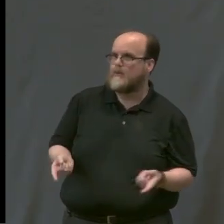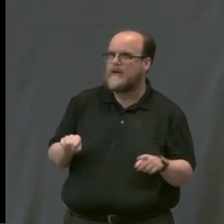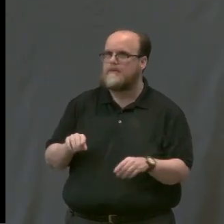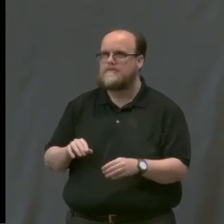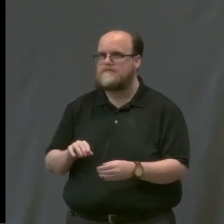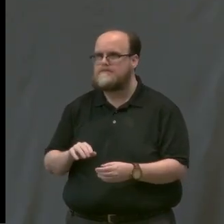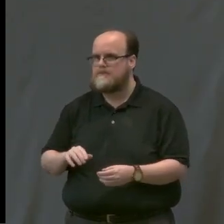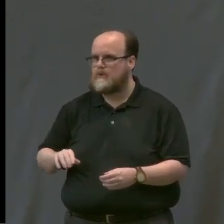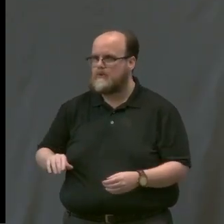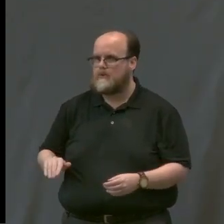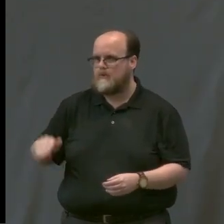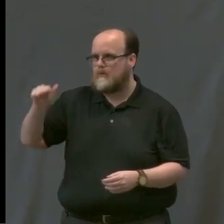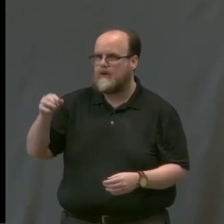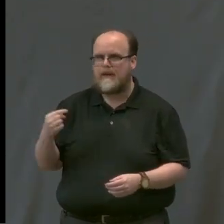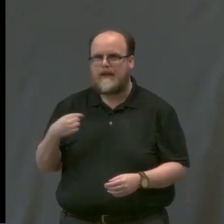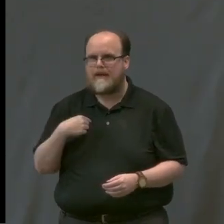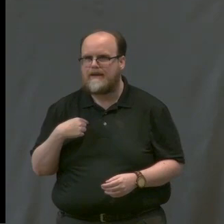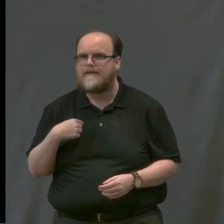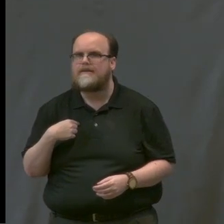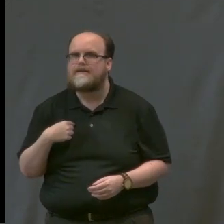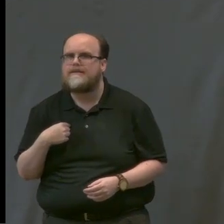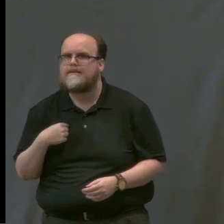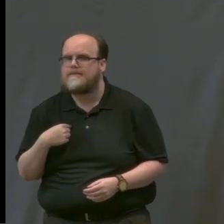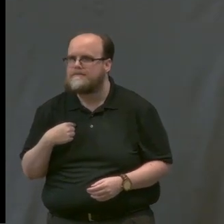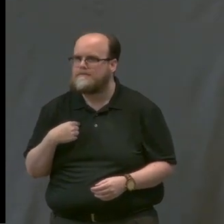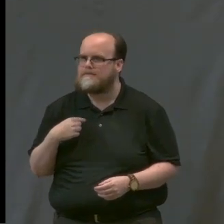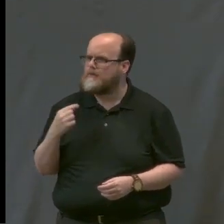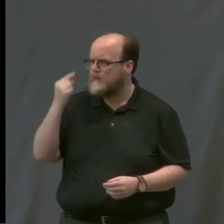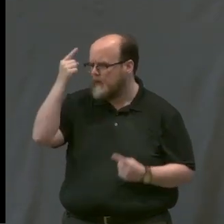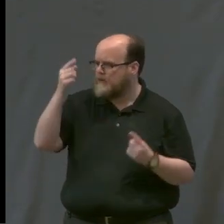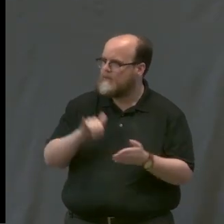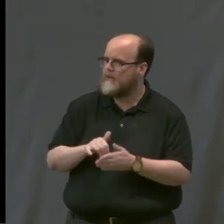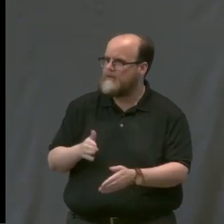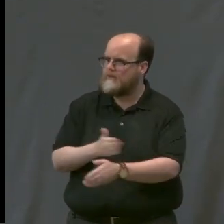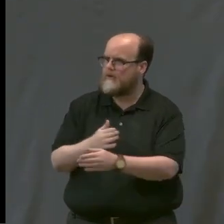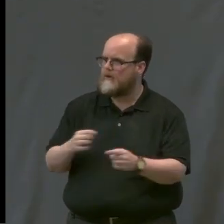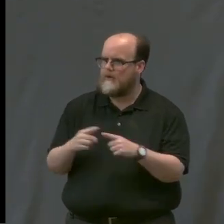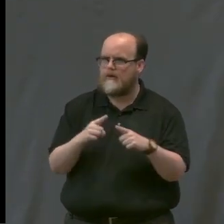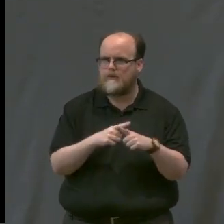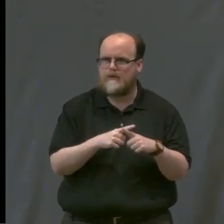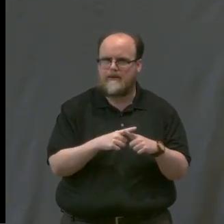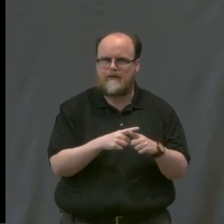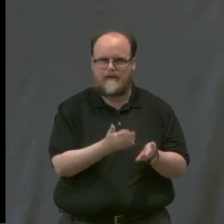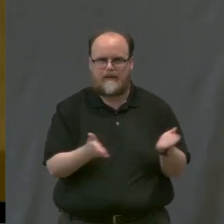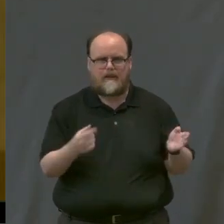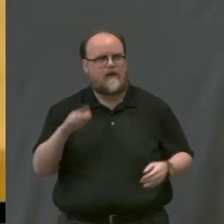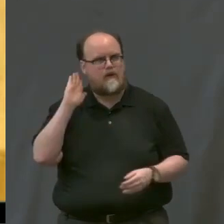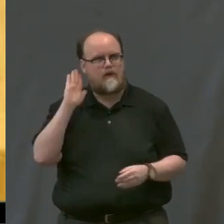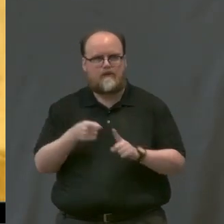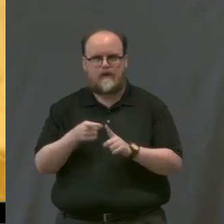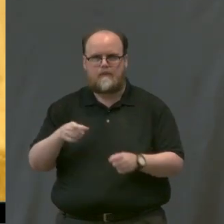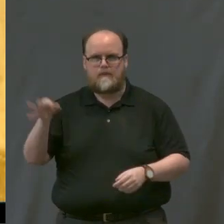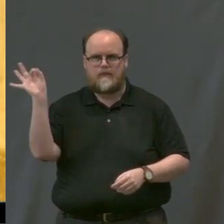older, I was wondering if this song was actually contradicting things I was hearing from the